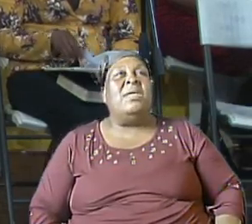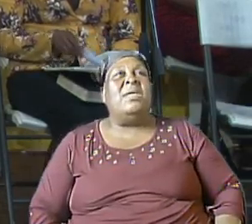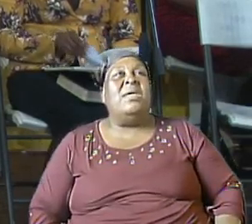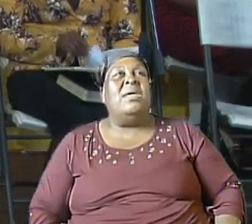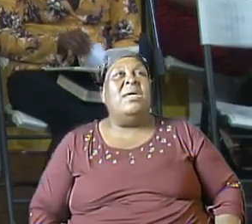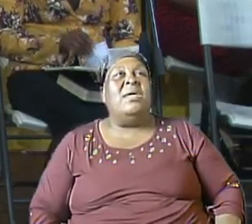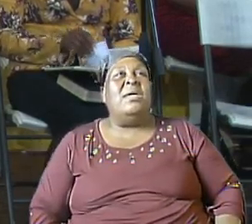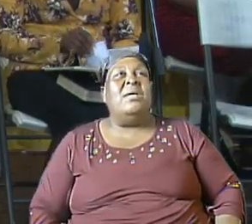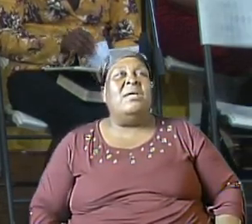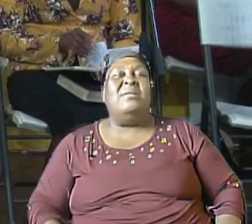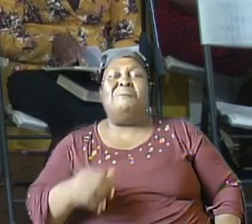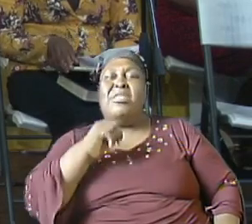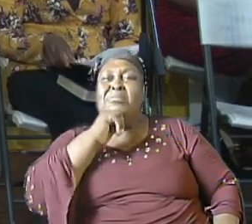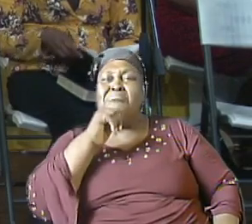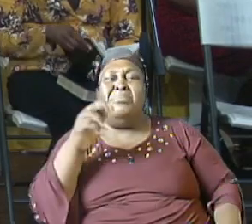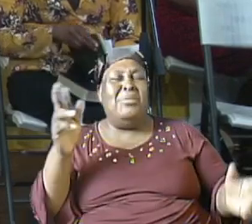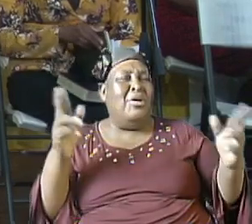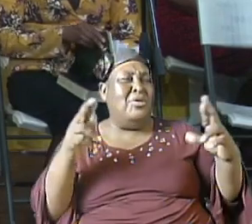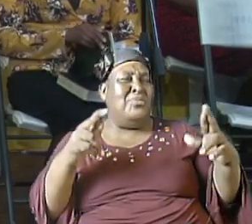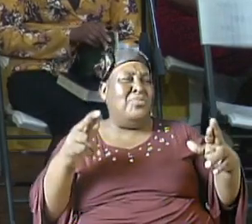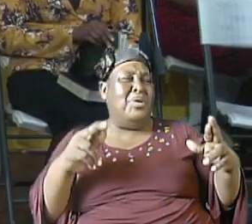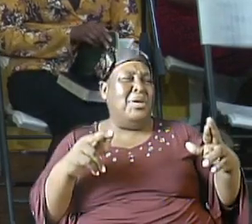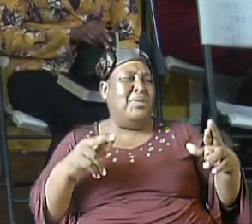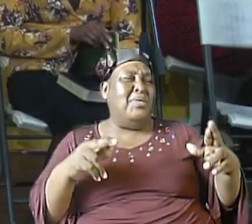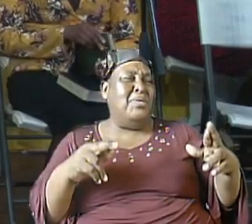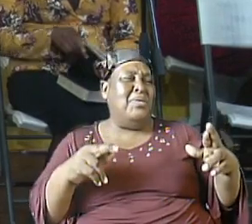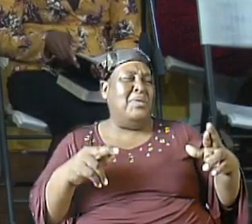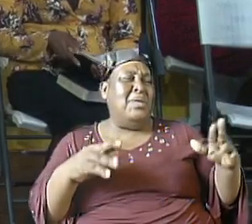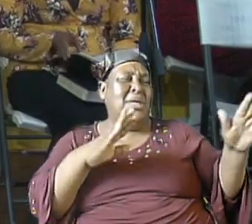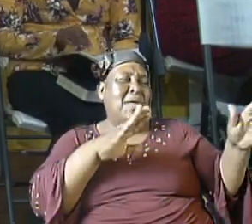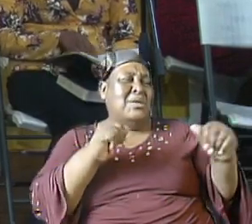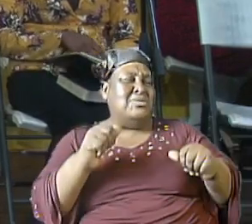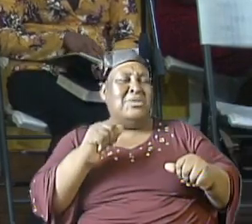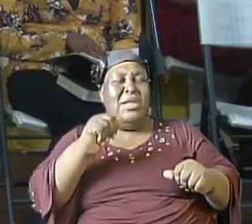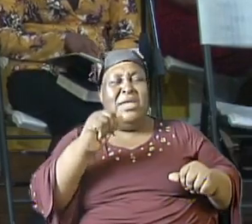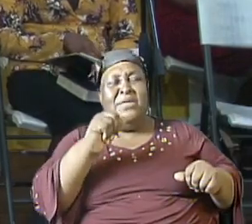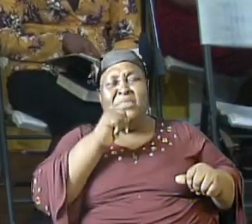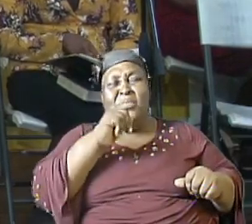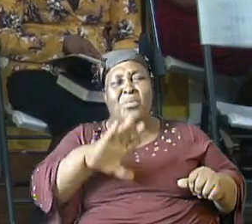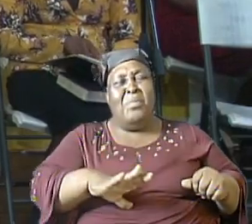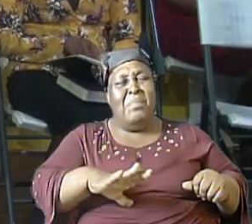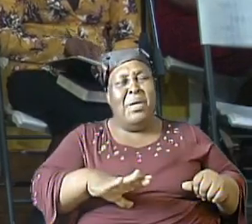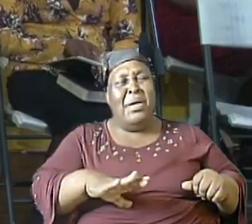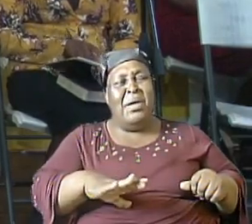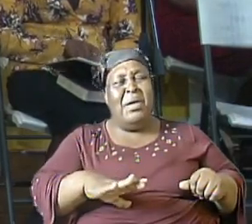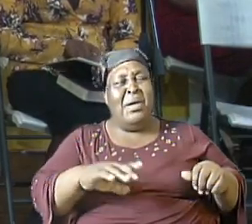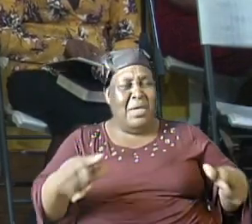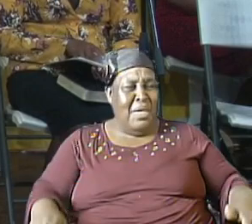By the way, I'm not really ready to give up this lady when I live with, you know, but that's all right.